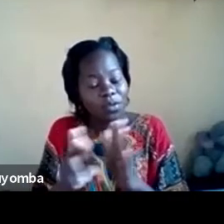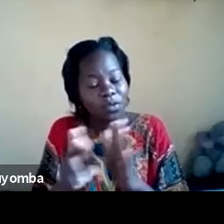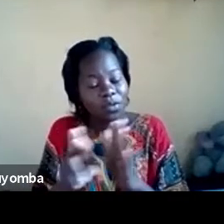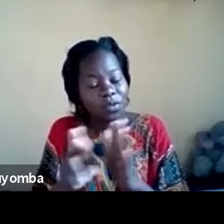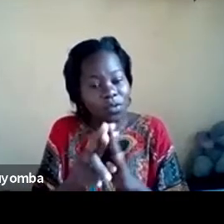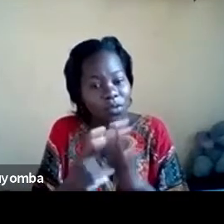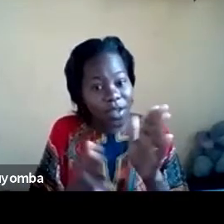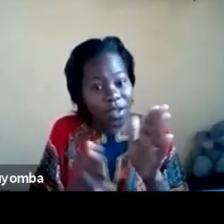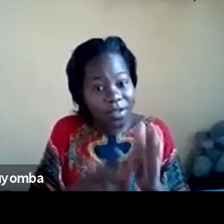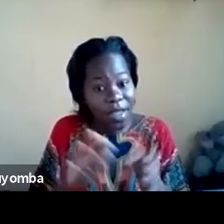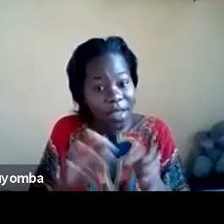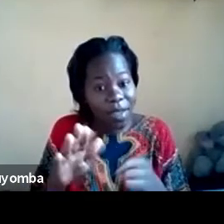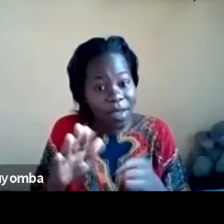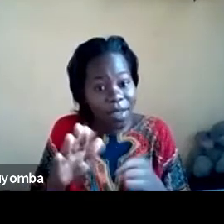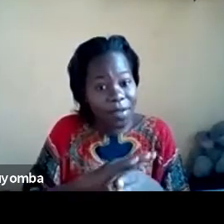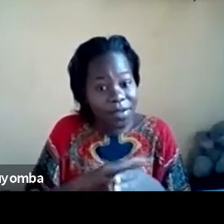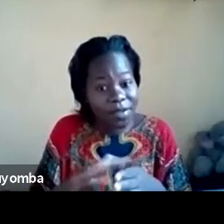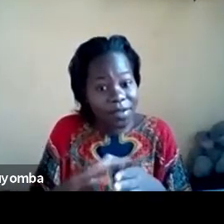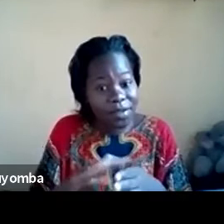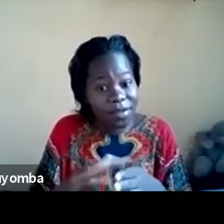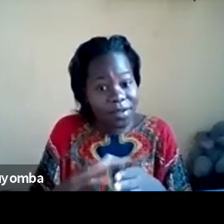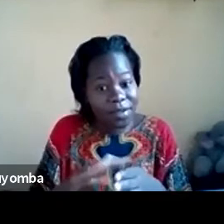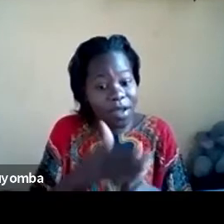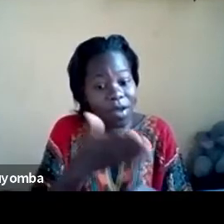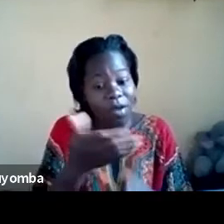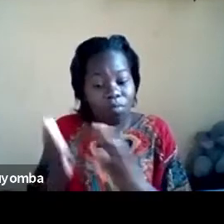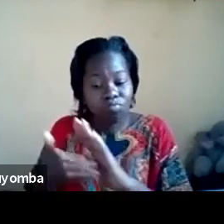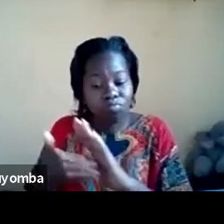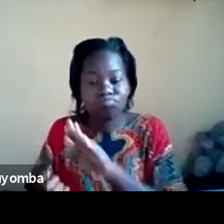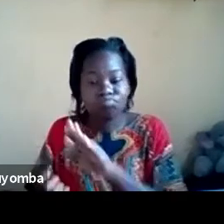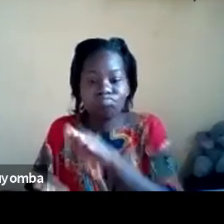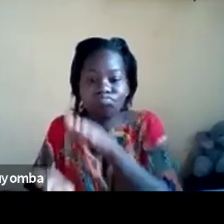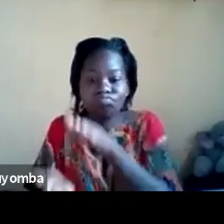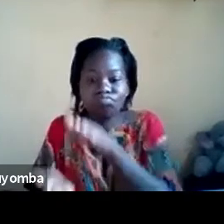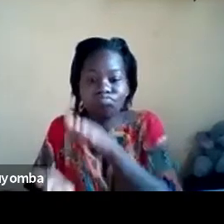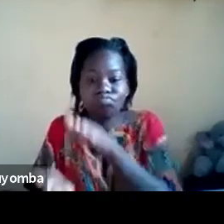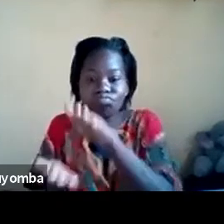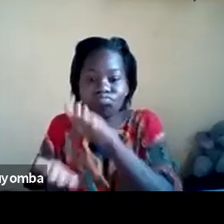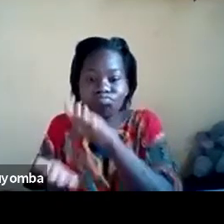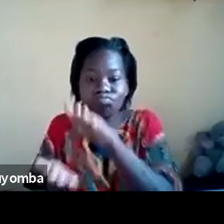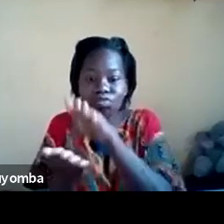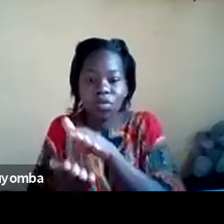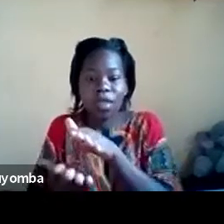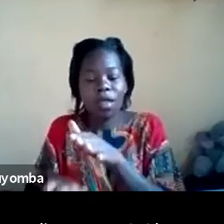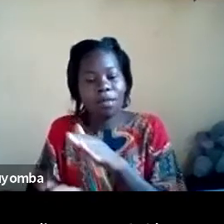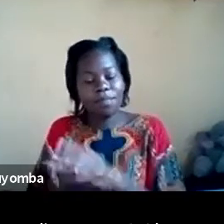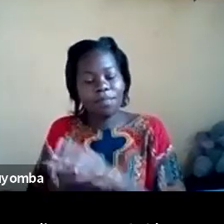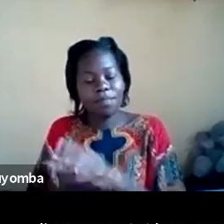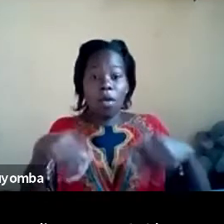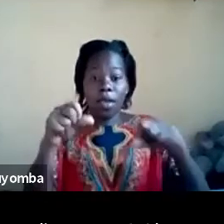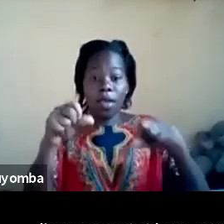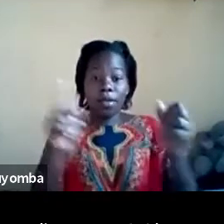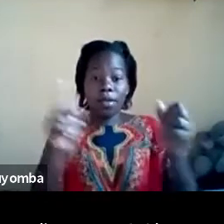able to acquire licenses and they're able to extract those materials on a large scale. And still under this project, several